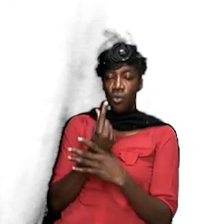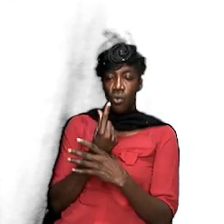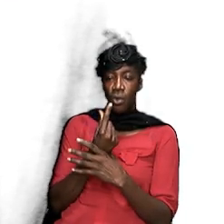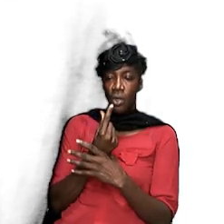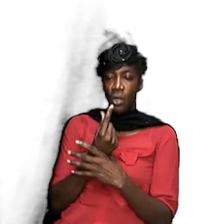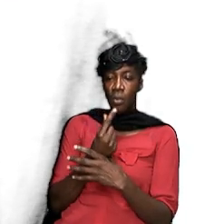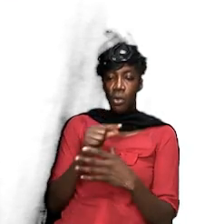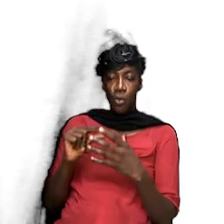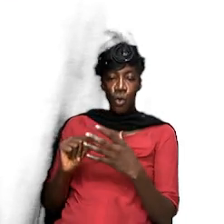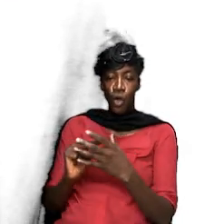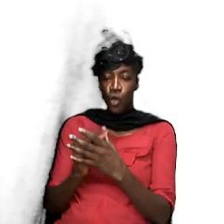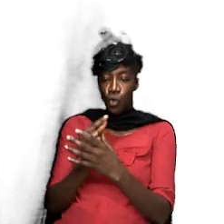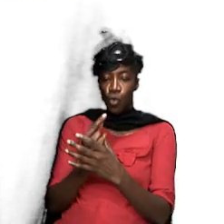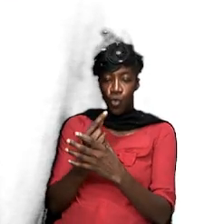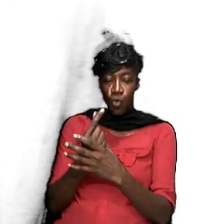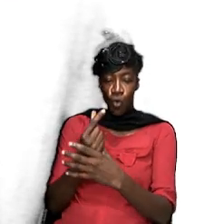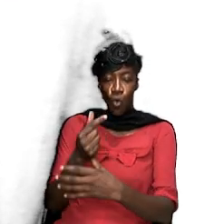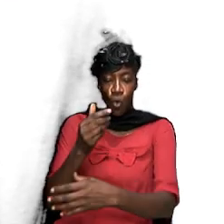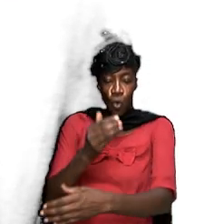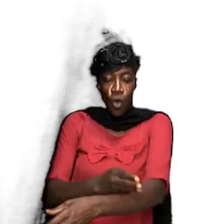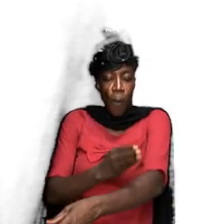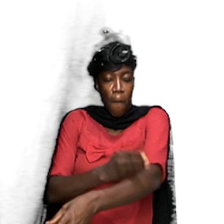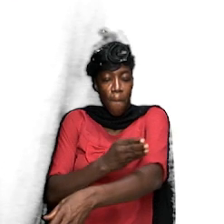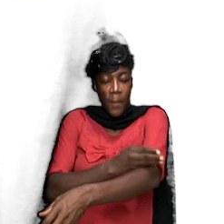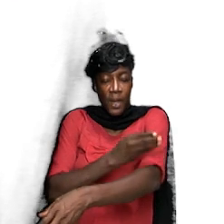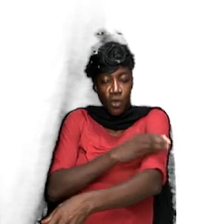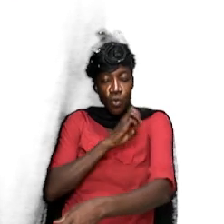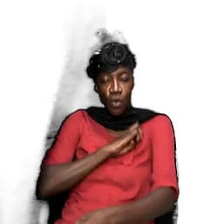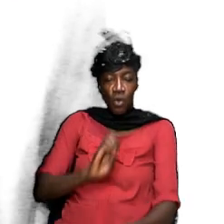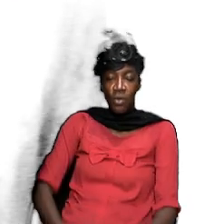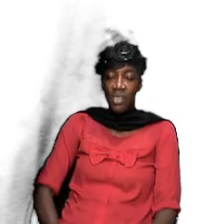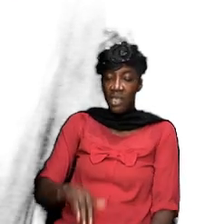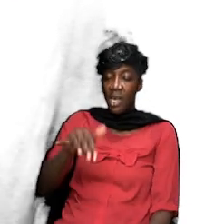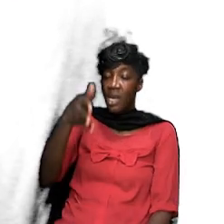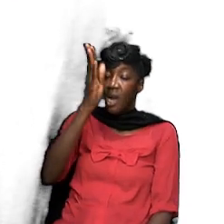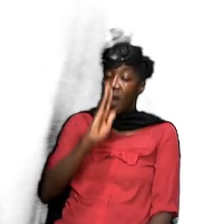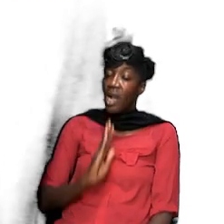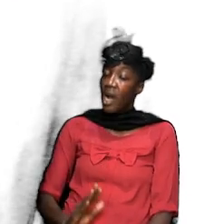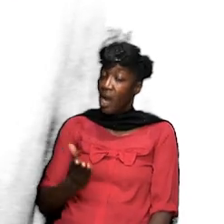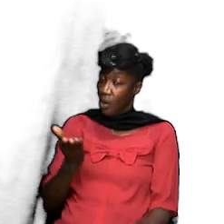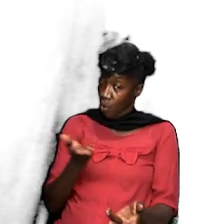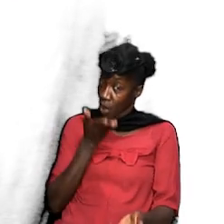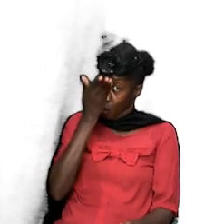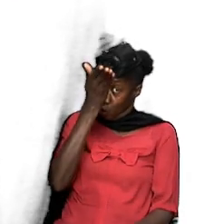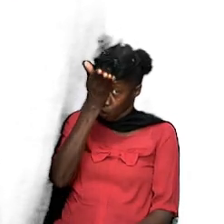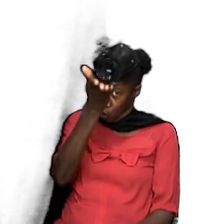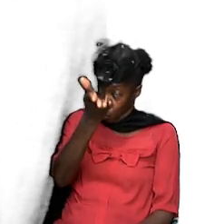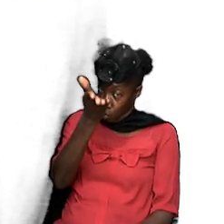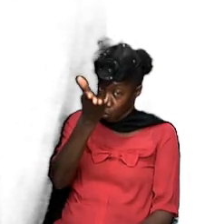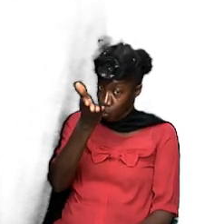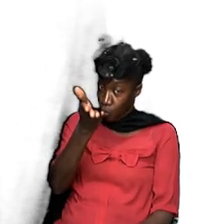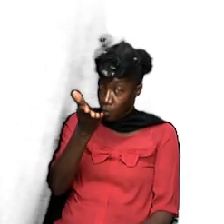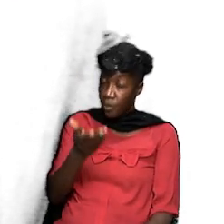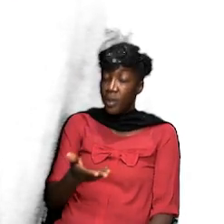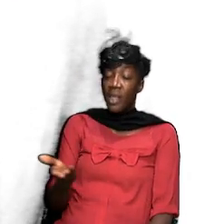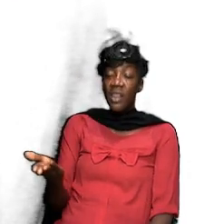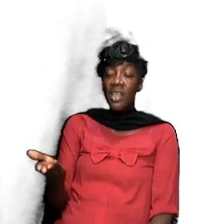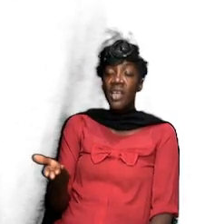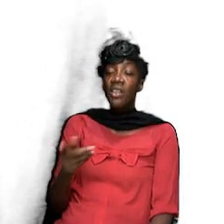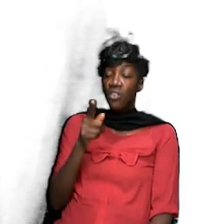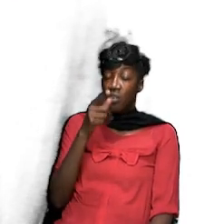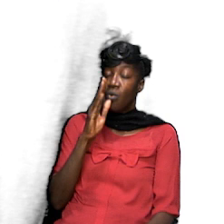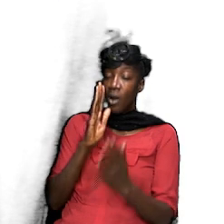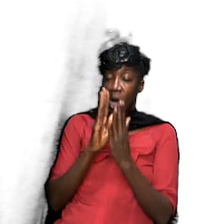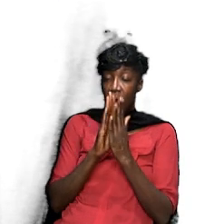Christian that God wants you to be. The thing that you ask for sure shows where